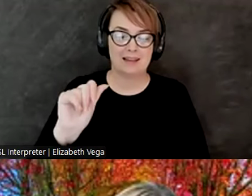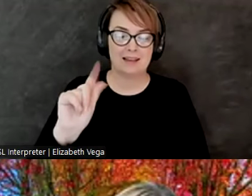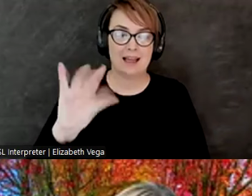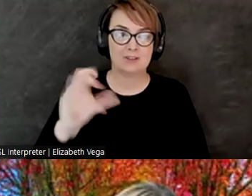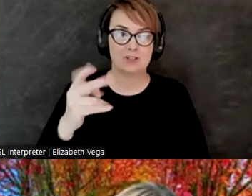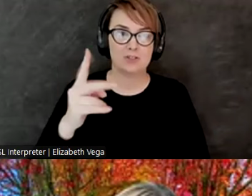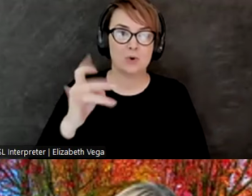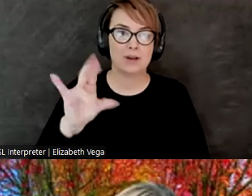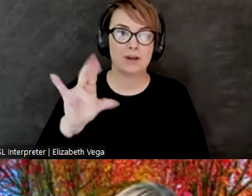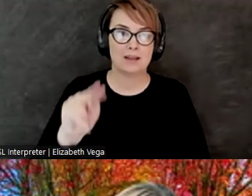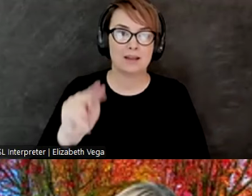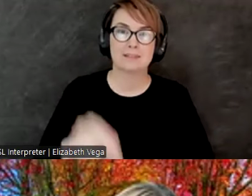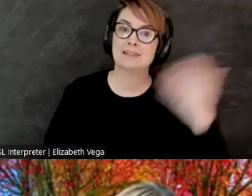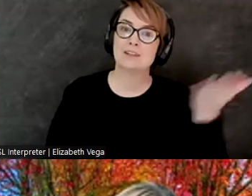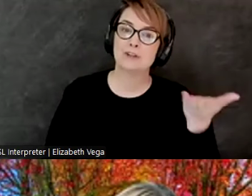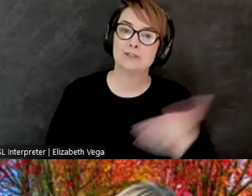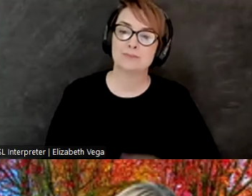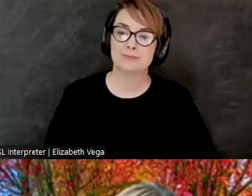Here.